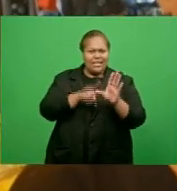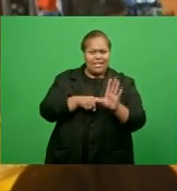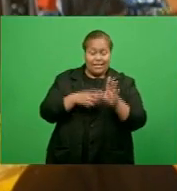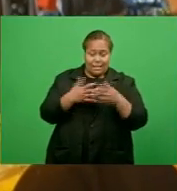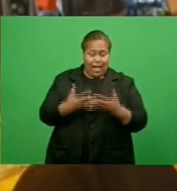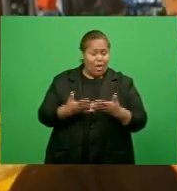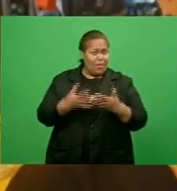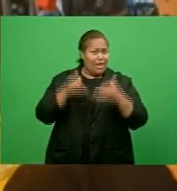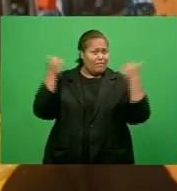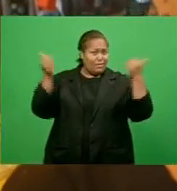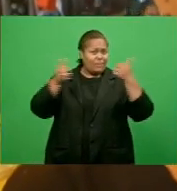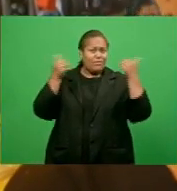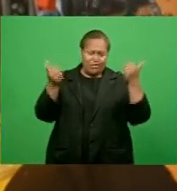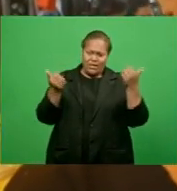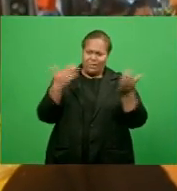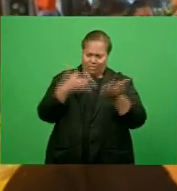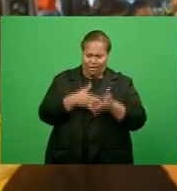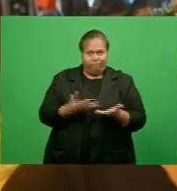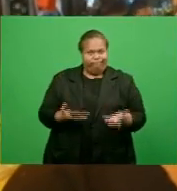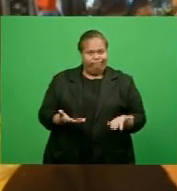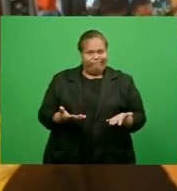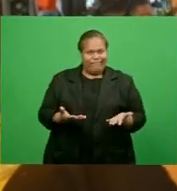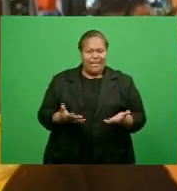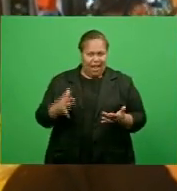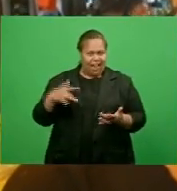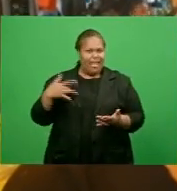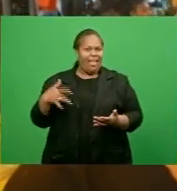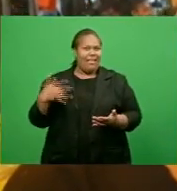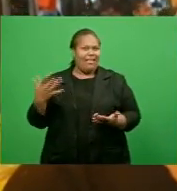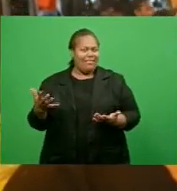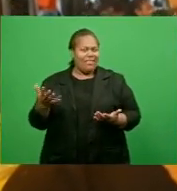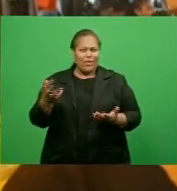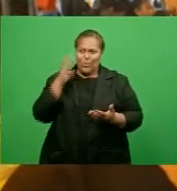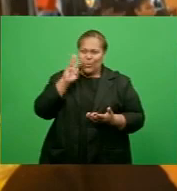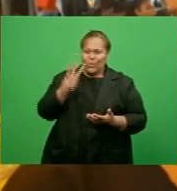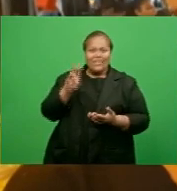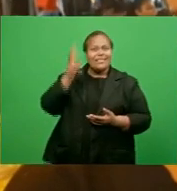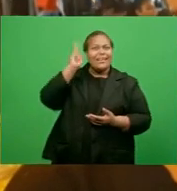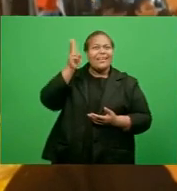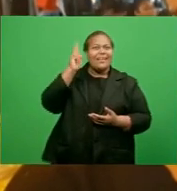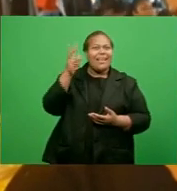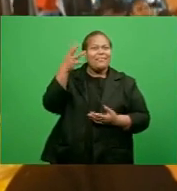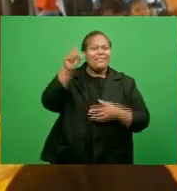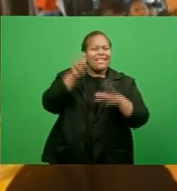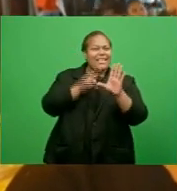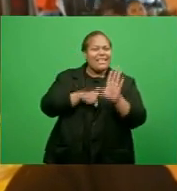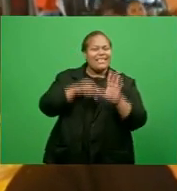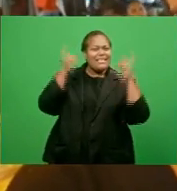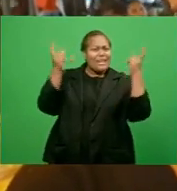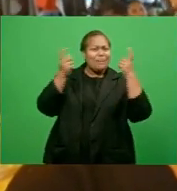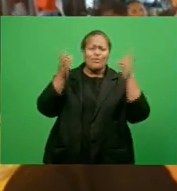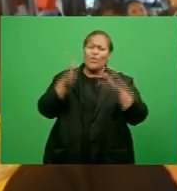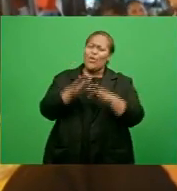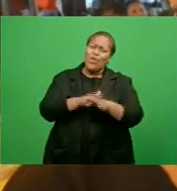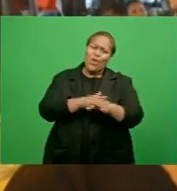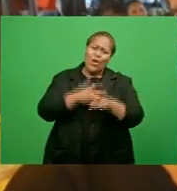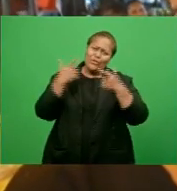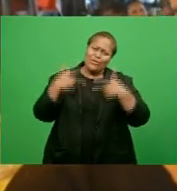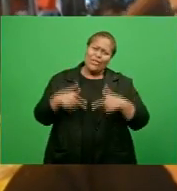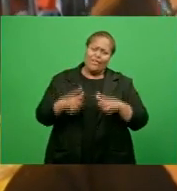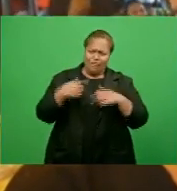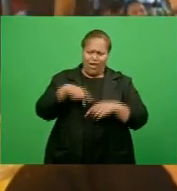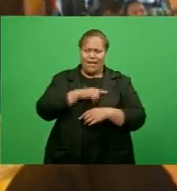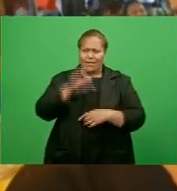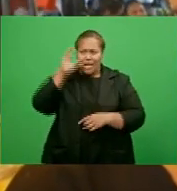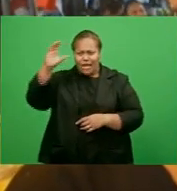I'm so blessed to again witness the 50th year of celebrations. It's been a long journey for us, for the country, and when I